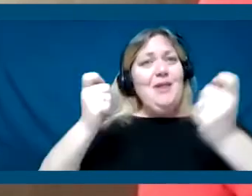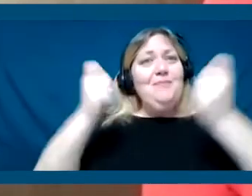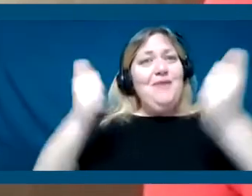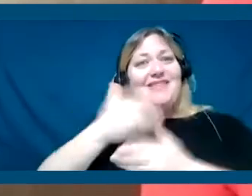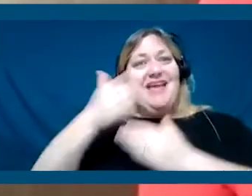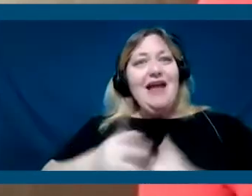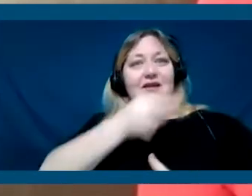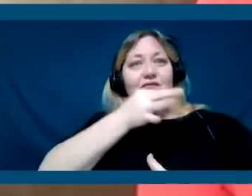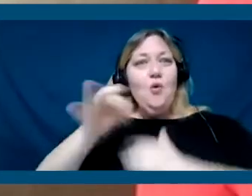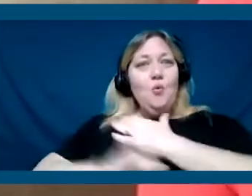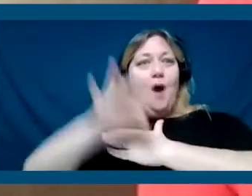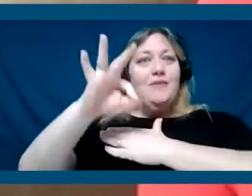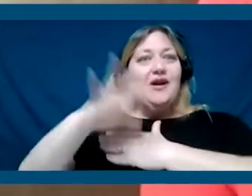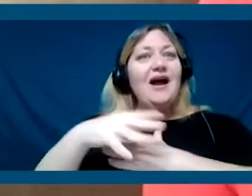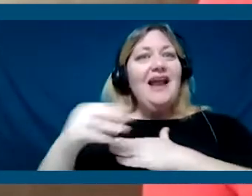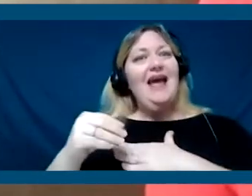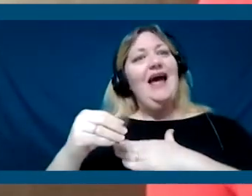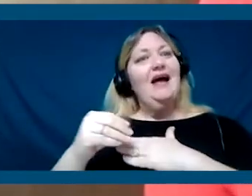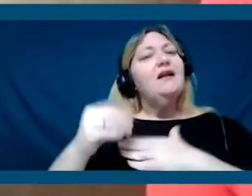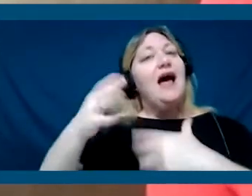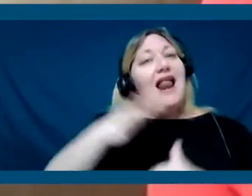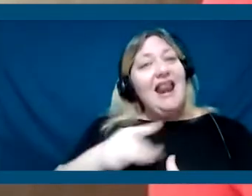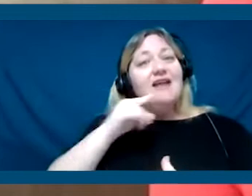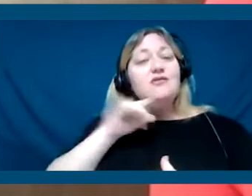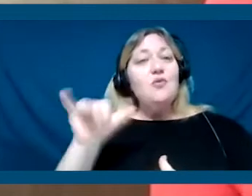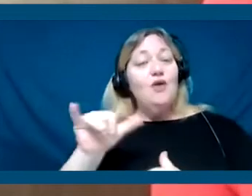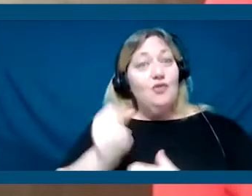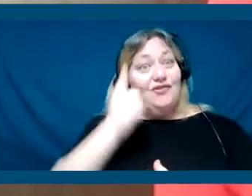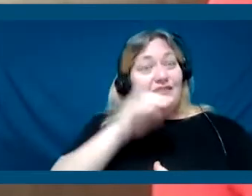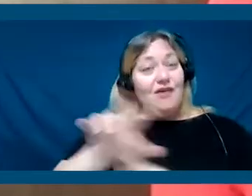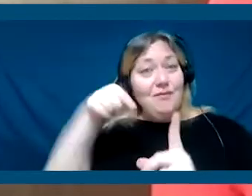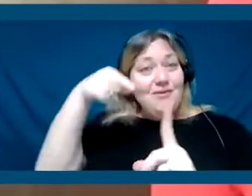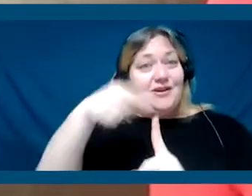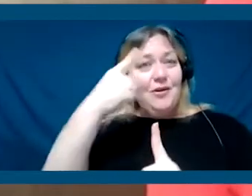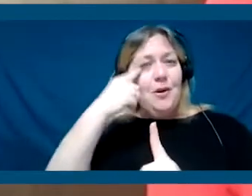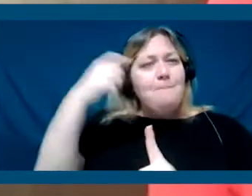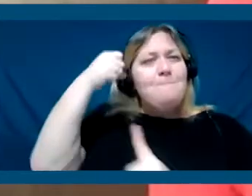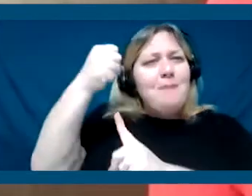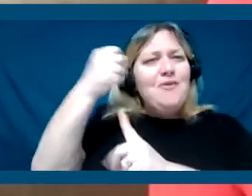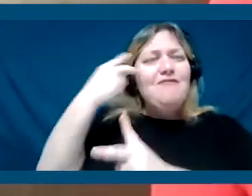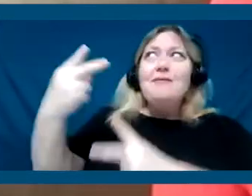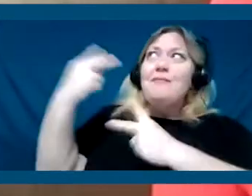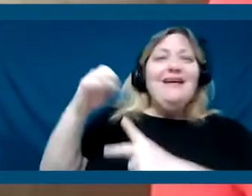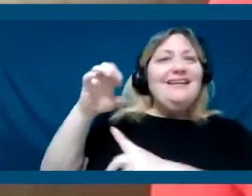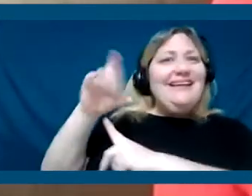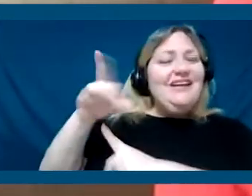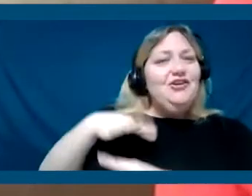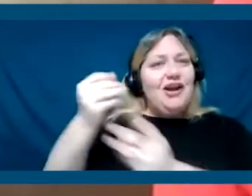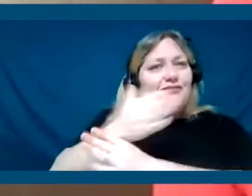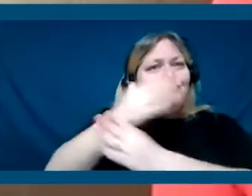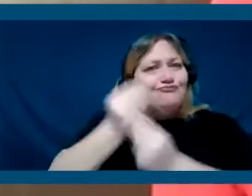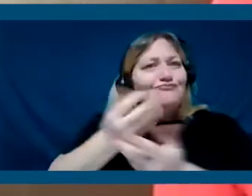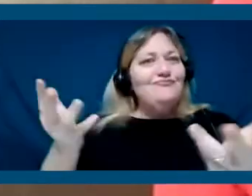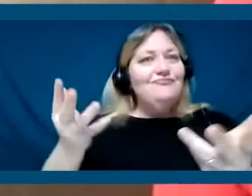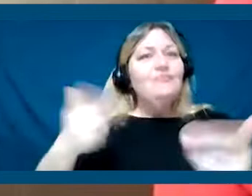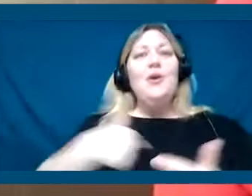of Ramadan. And I'd like to also understand if you have a particular memory from the past Eid that you'd like to share.